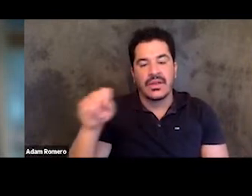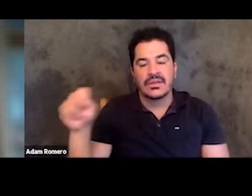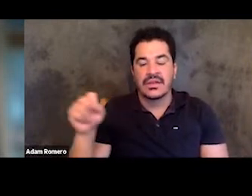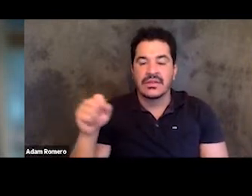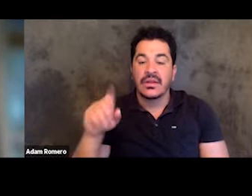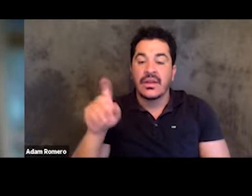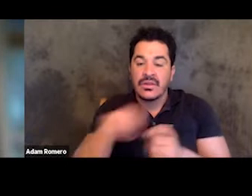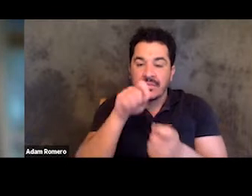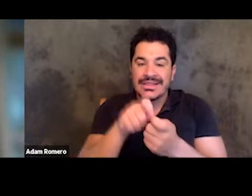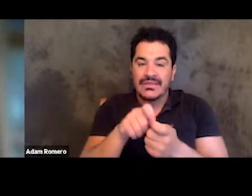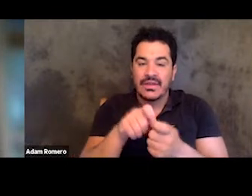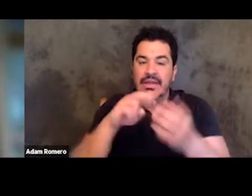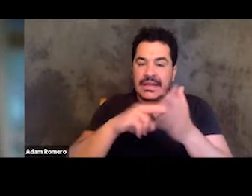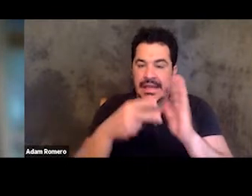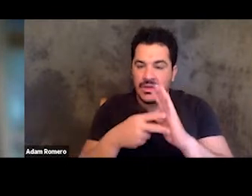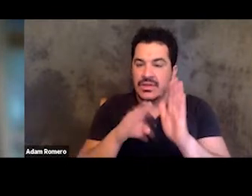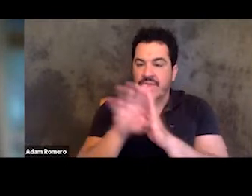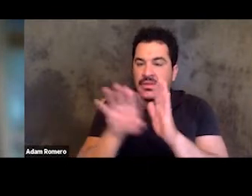developed for this toolkit.